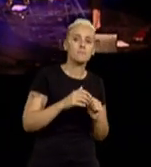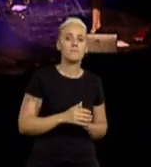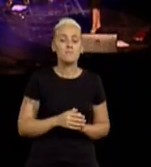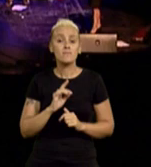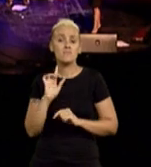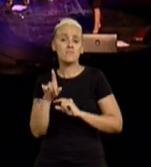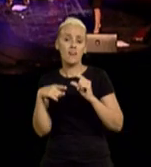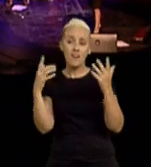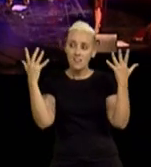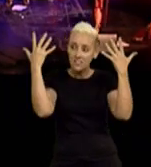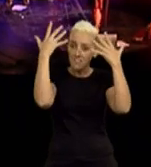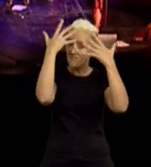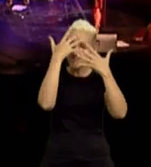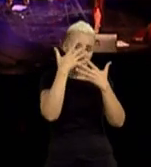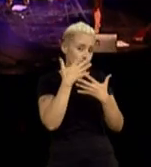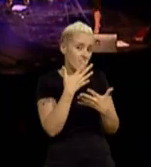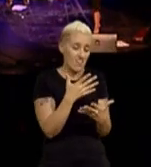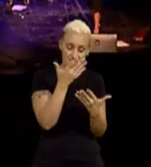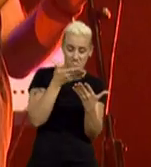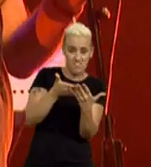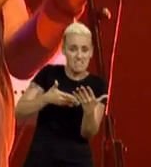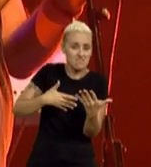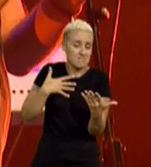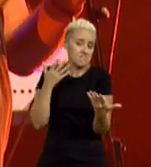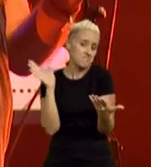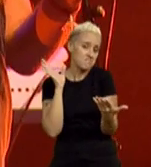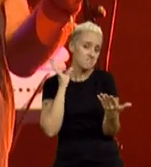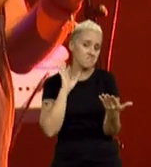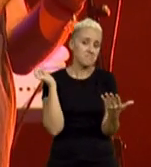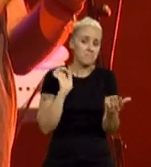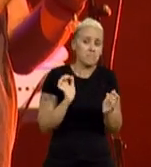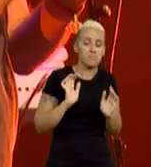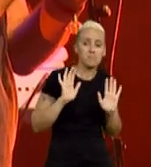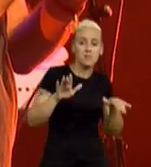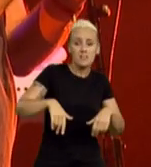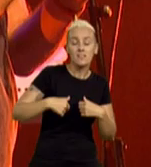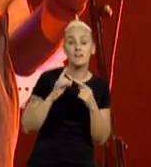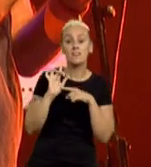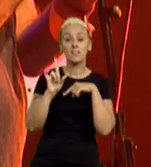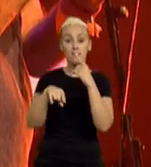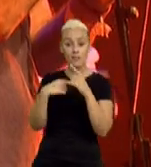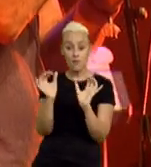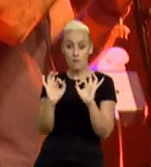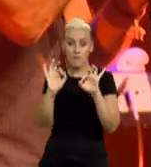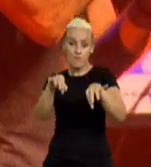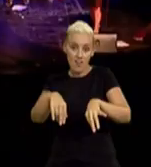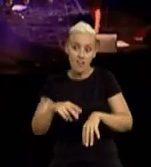for the night will never come. Growing in the